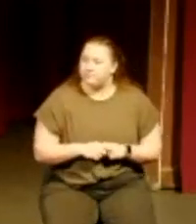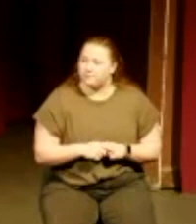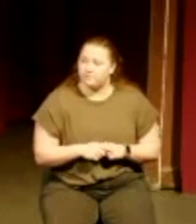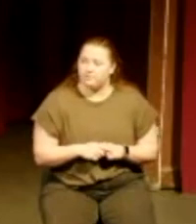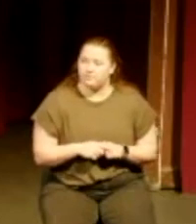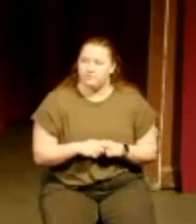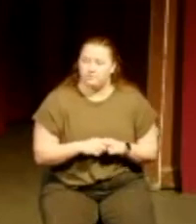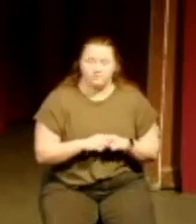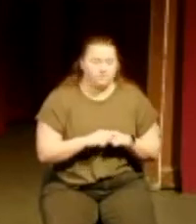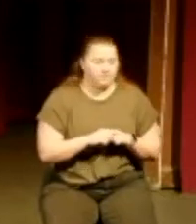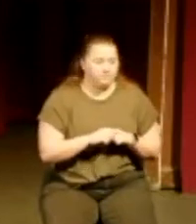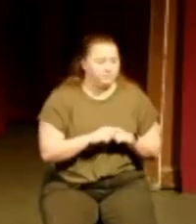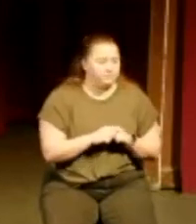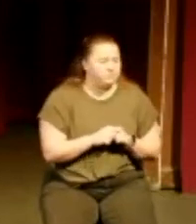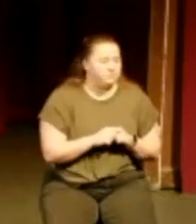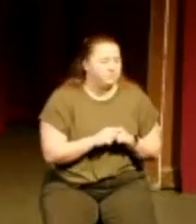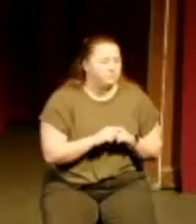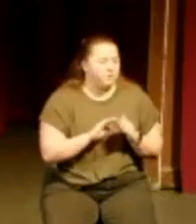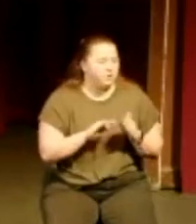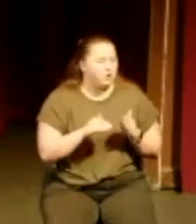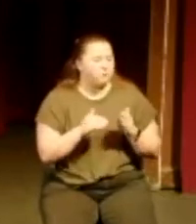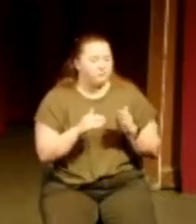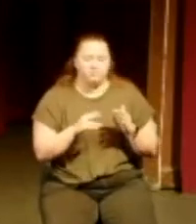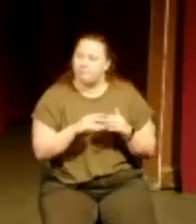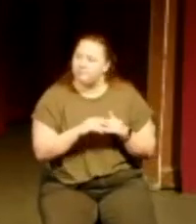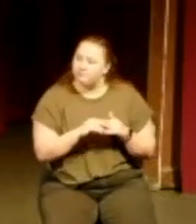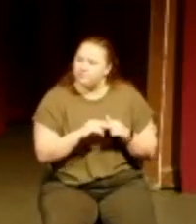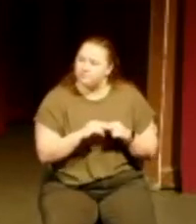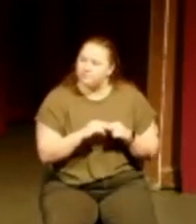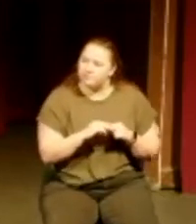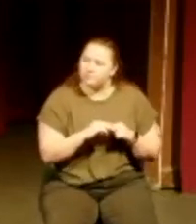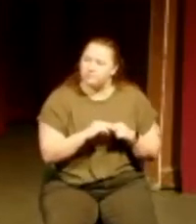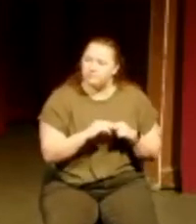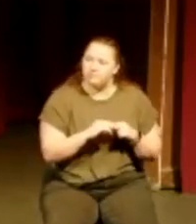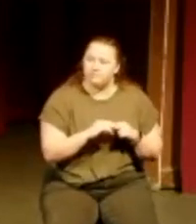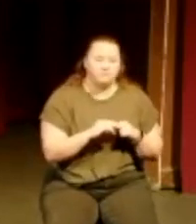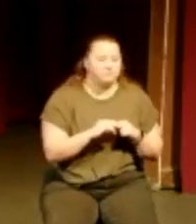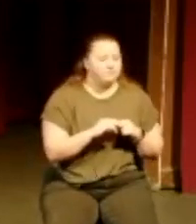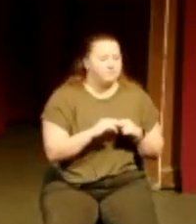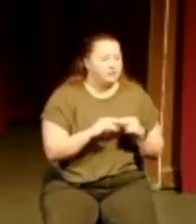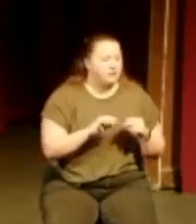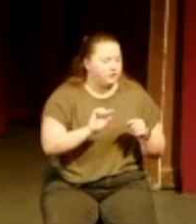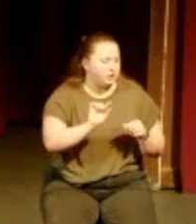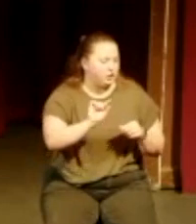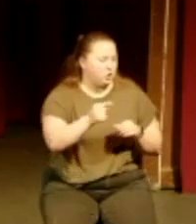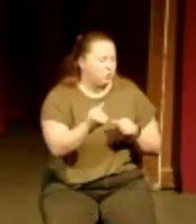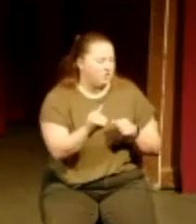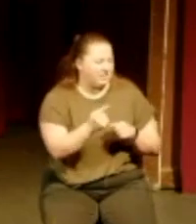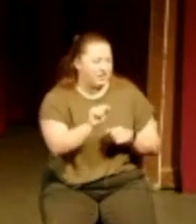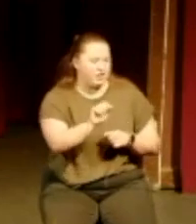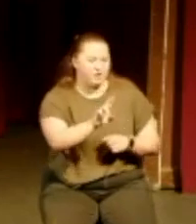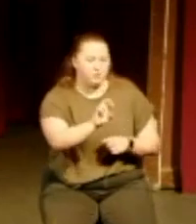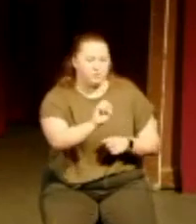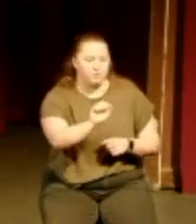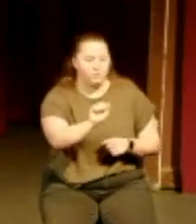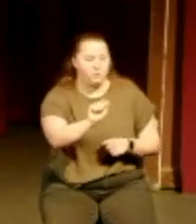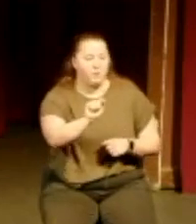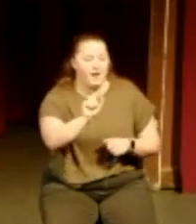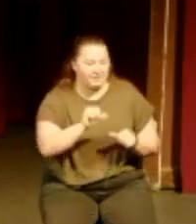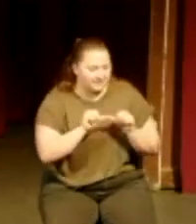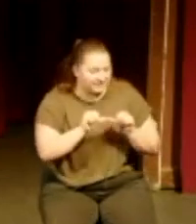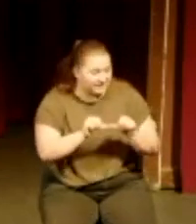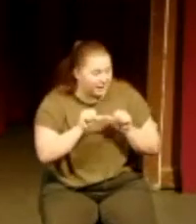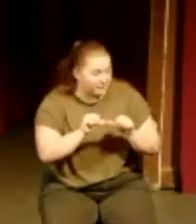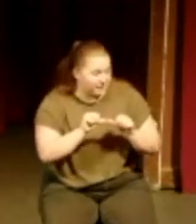the only threat to sustainability is ourselves. That's really the only threat to sustainability. We've been